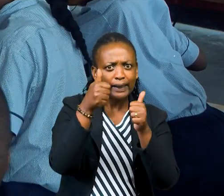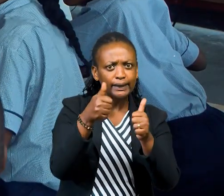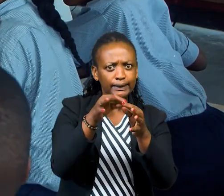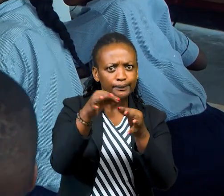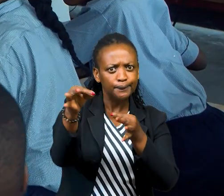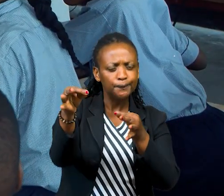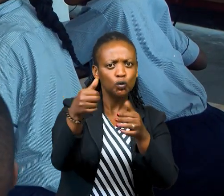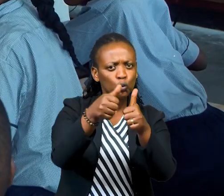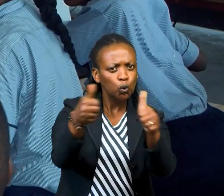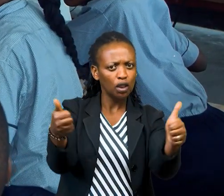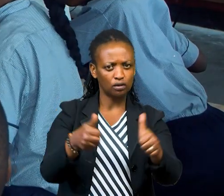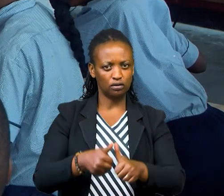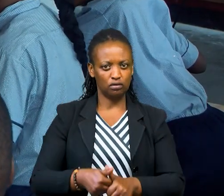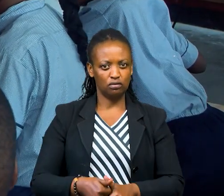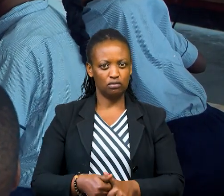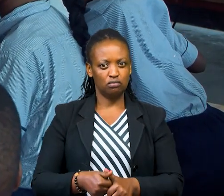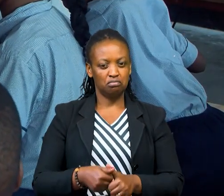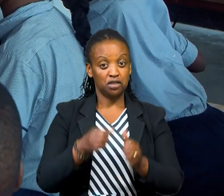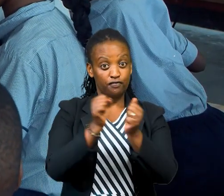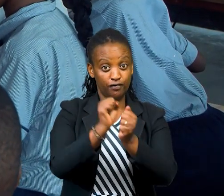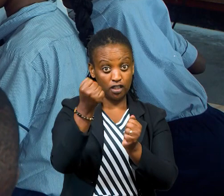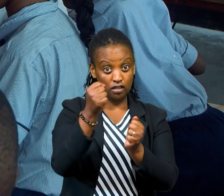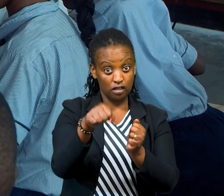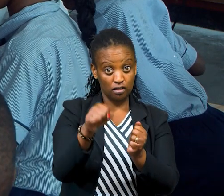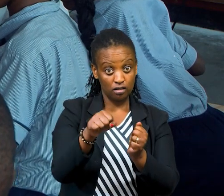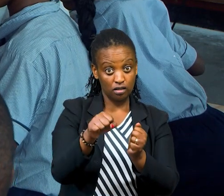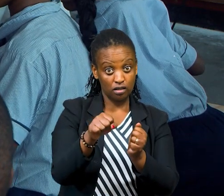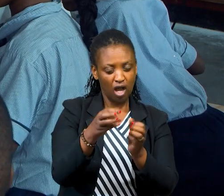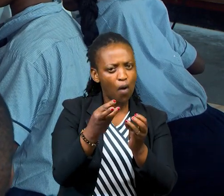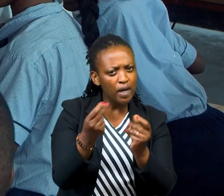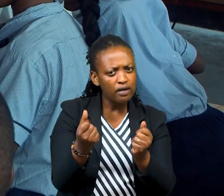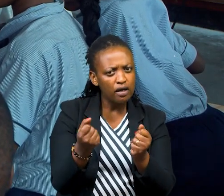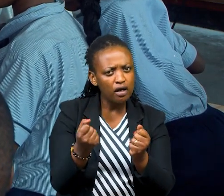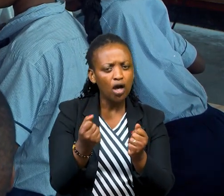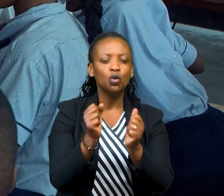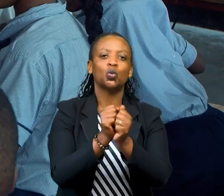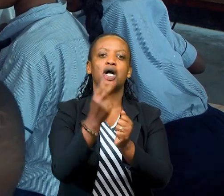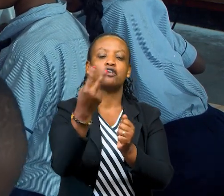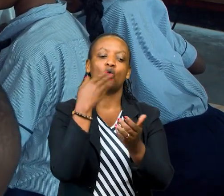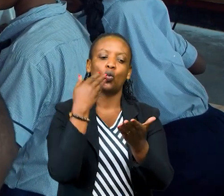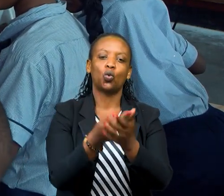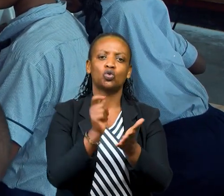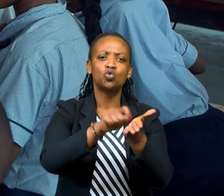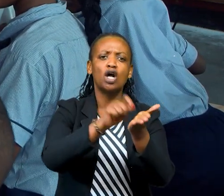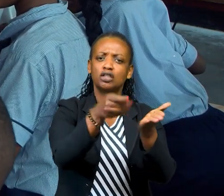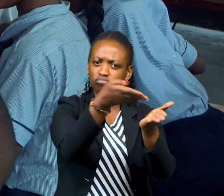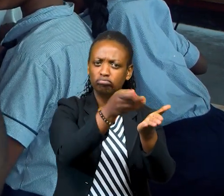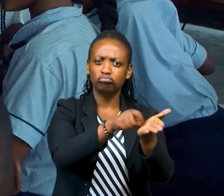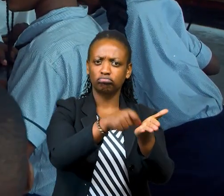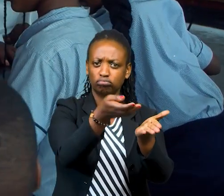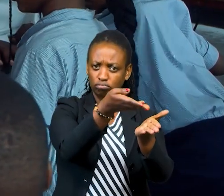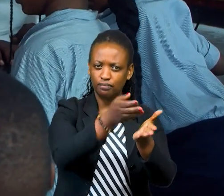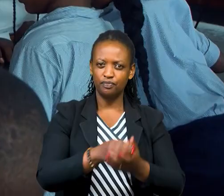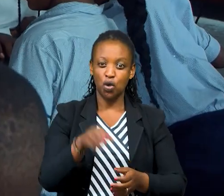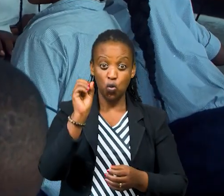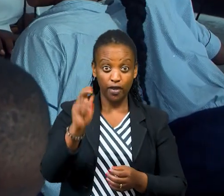15. Check very well. Measure it well. And those ones 15. They're how many? 12.